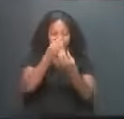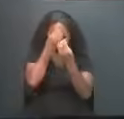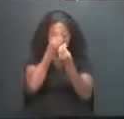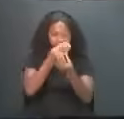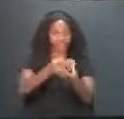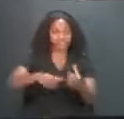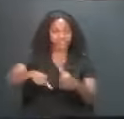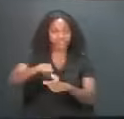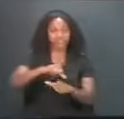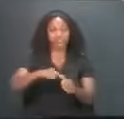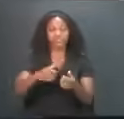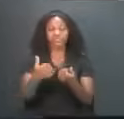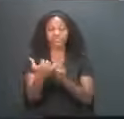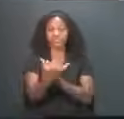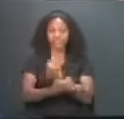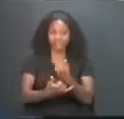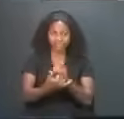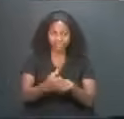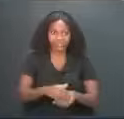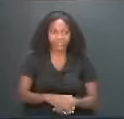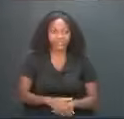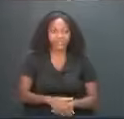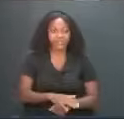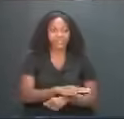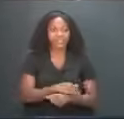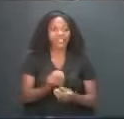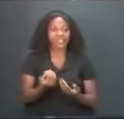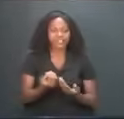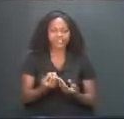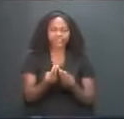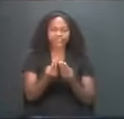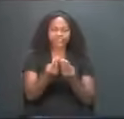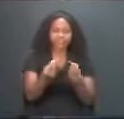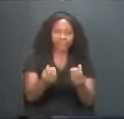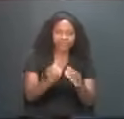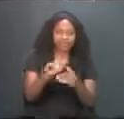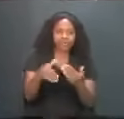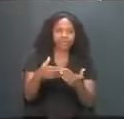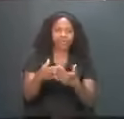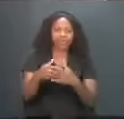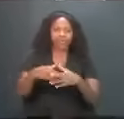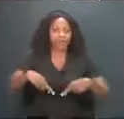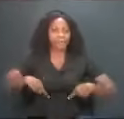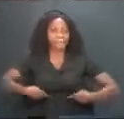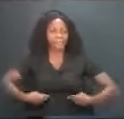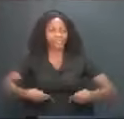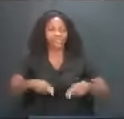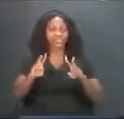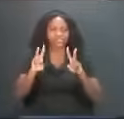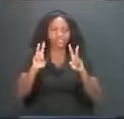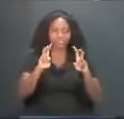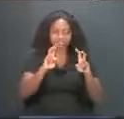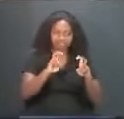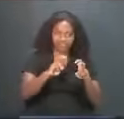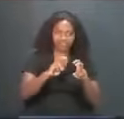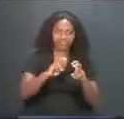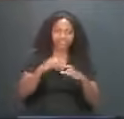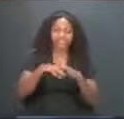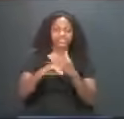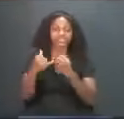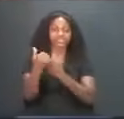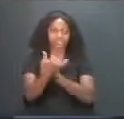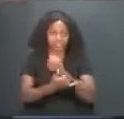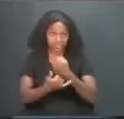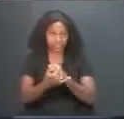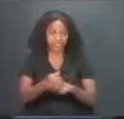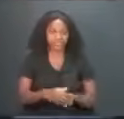the country, to effectively resolve all pension-related complaints across the country. Mr.